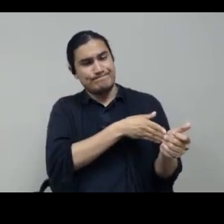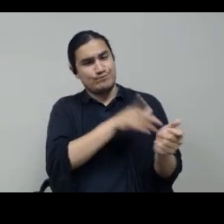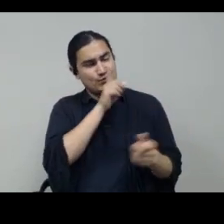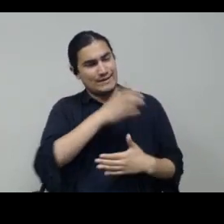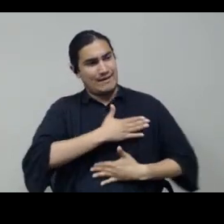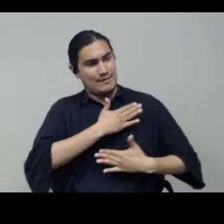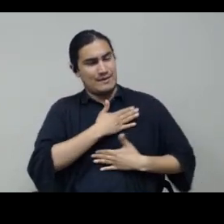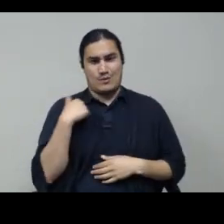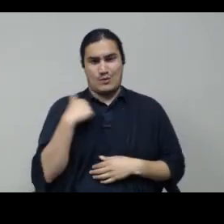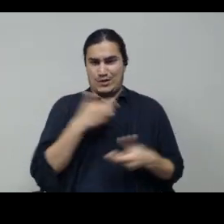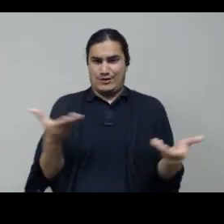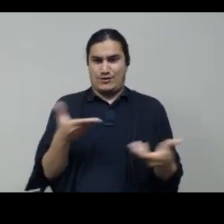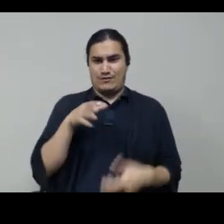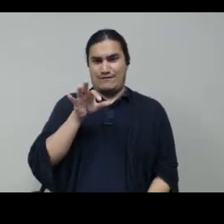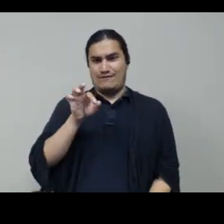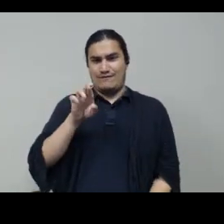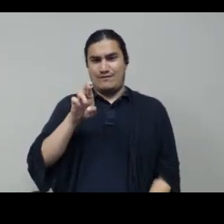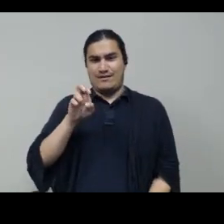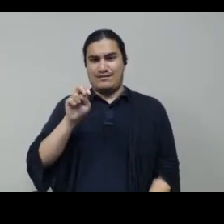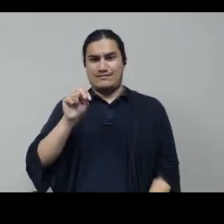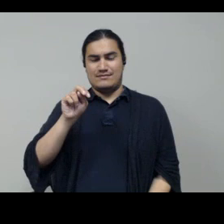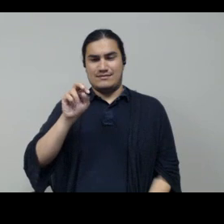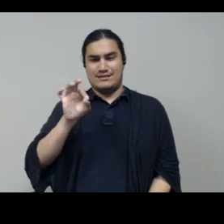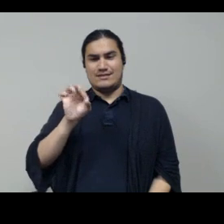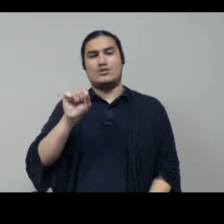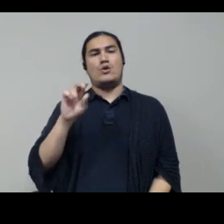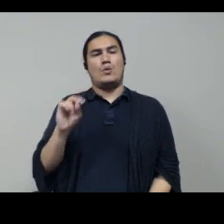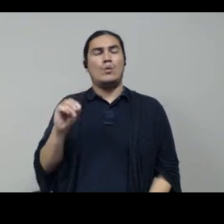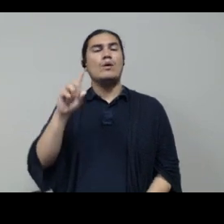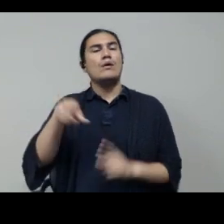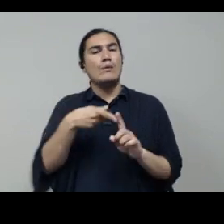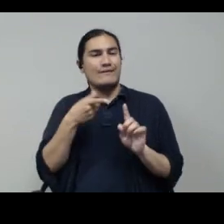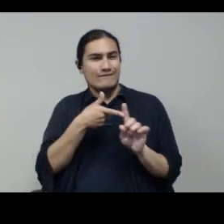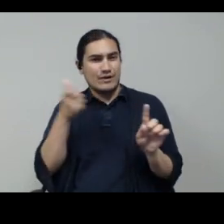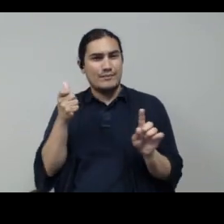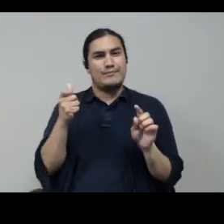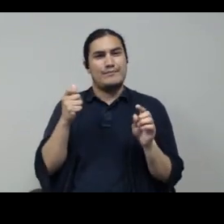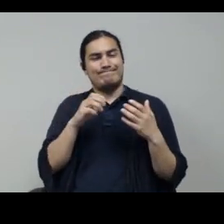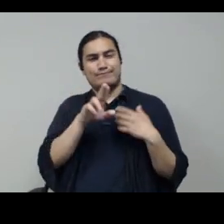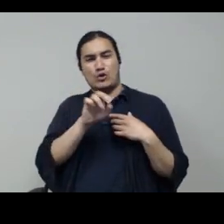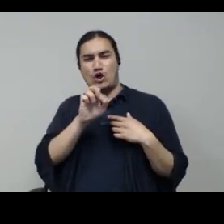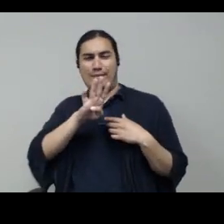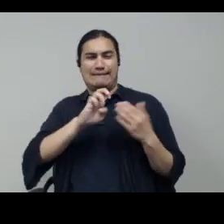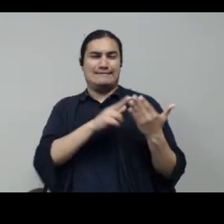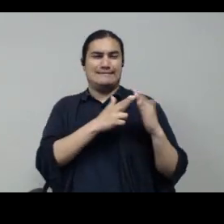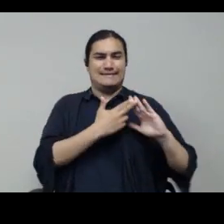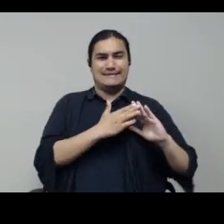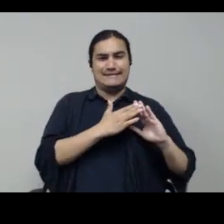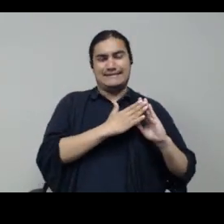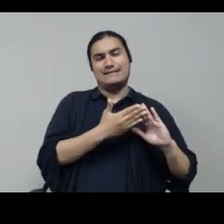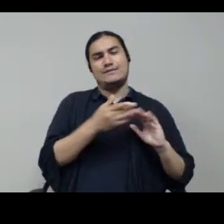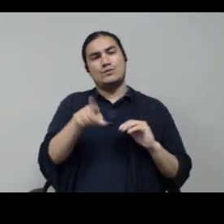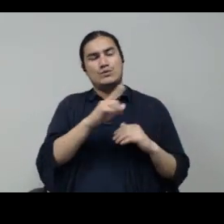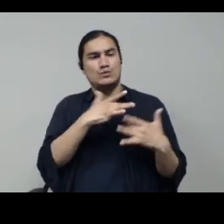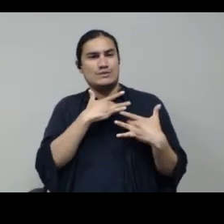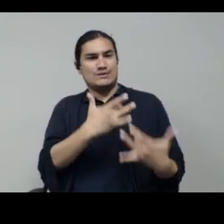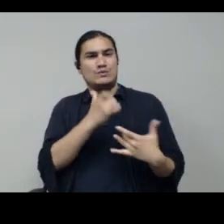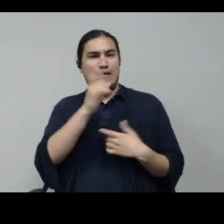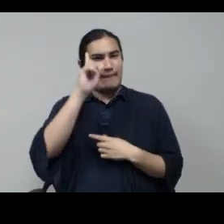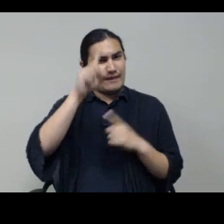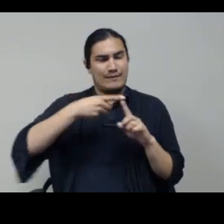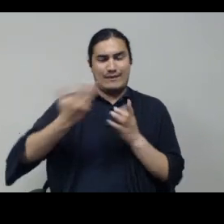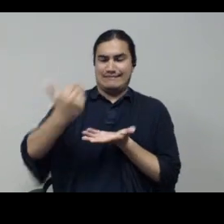we're here in Fresno. You know, when you come from an urban city, you know, you tend not to think about the Central